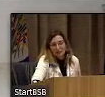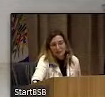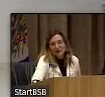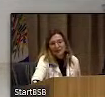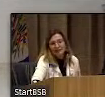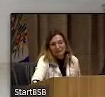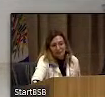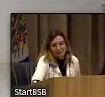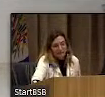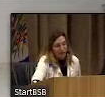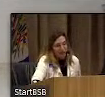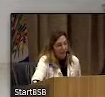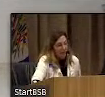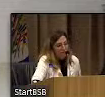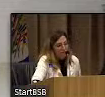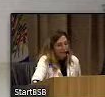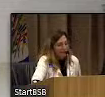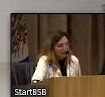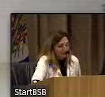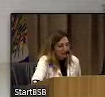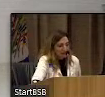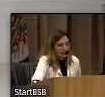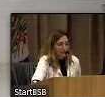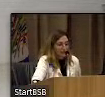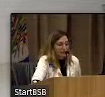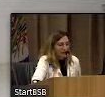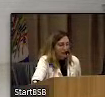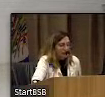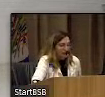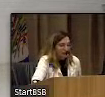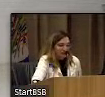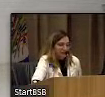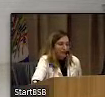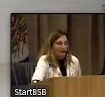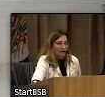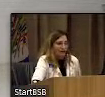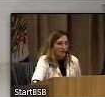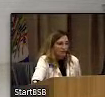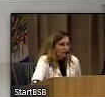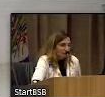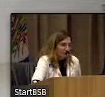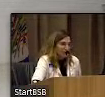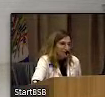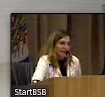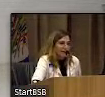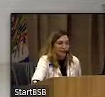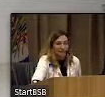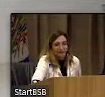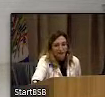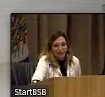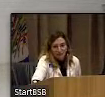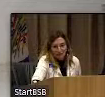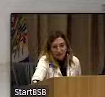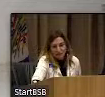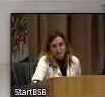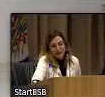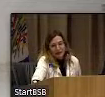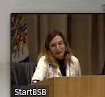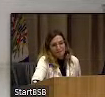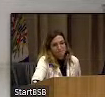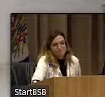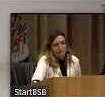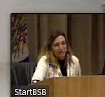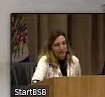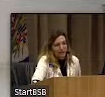higher, that took even longer. So that was a great win when